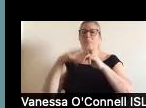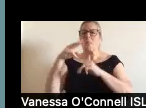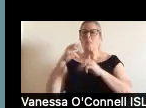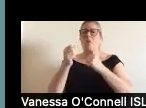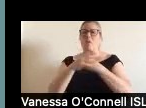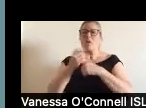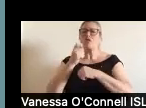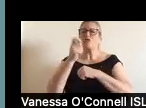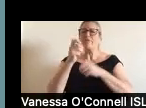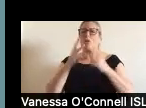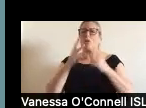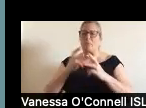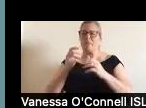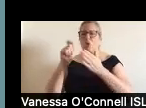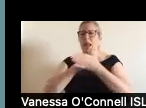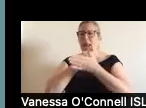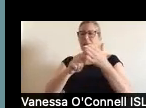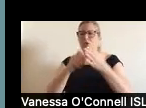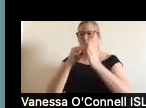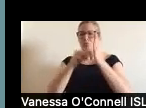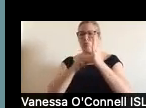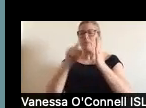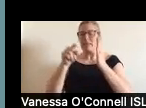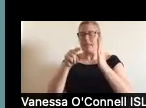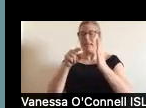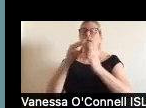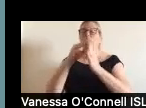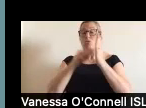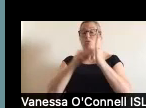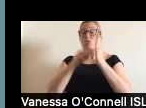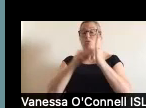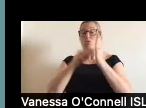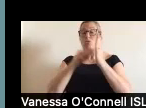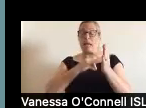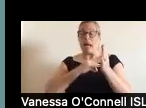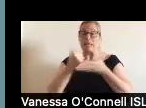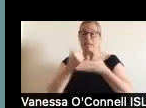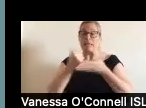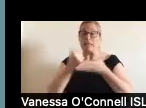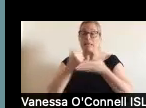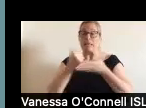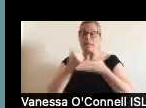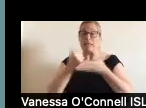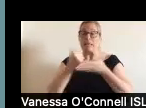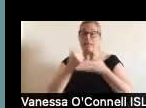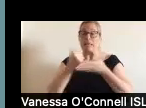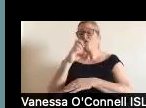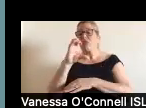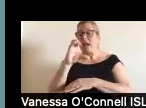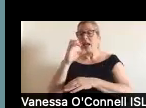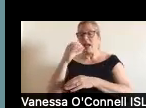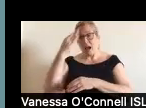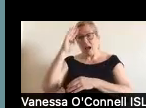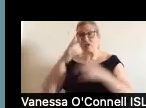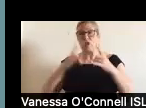program. This program was kindly supported by IREC, the Irish Human Rights and Equality Commission, and we worked alongside